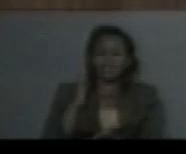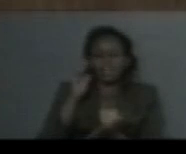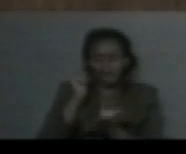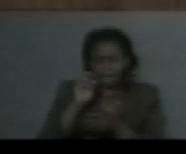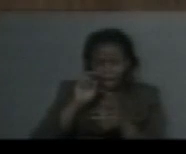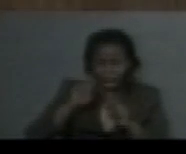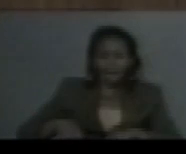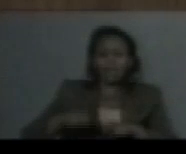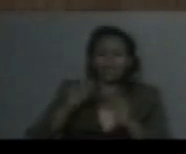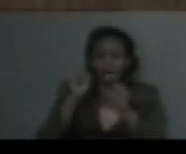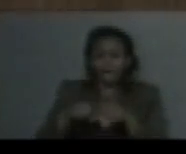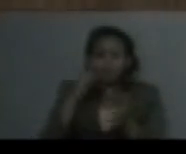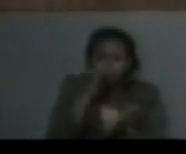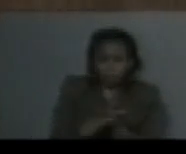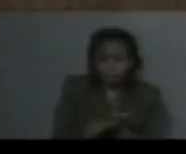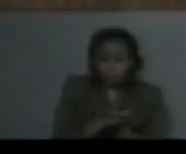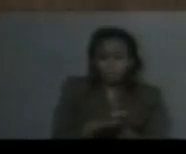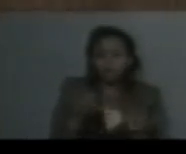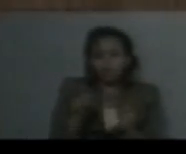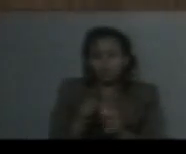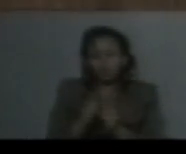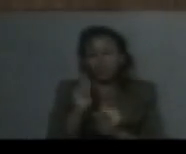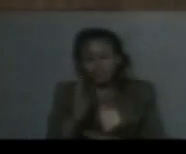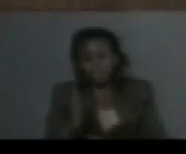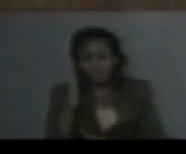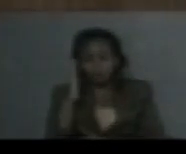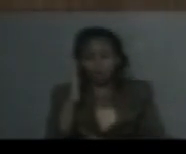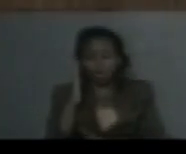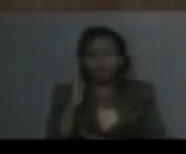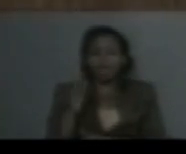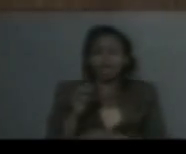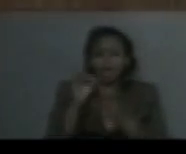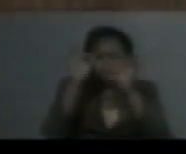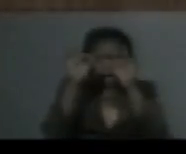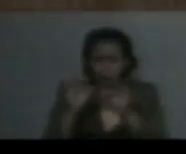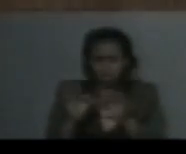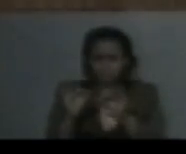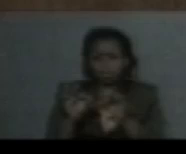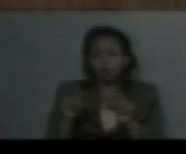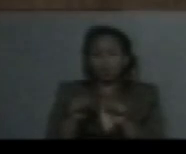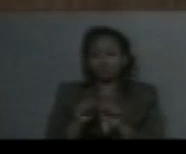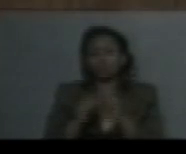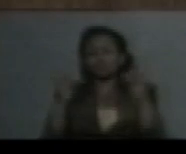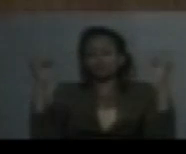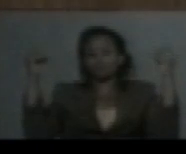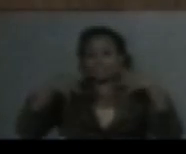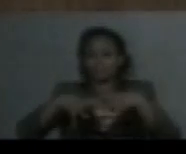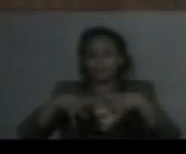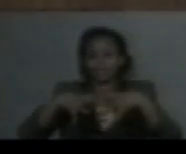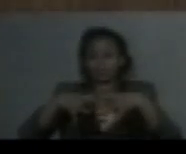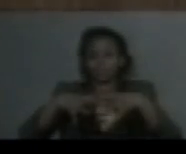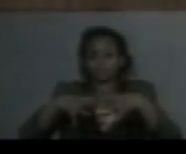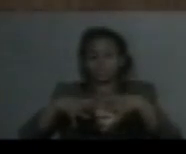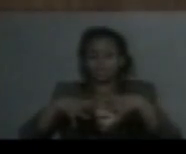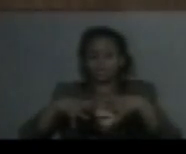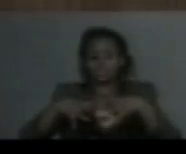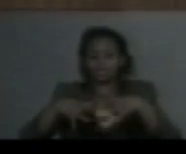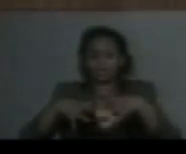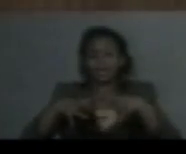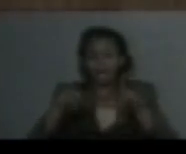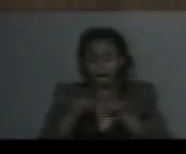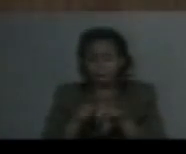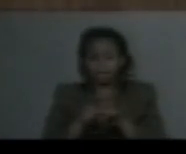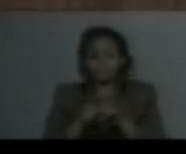verifiable, secure, accountable, and transparent as